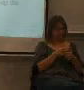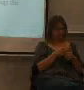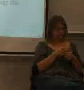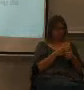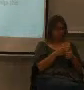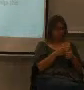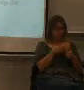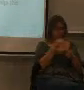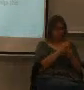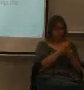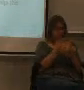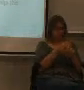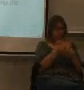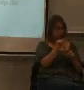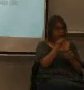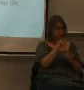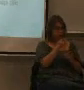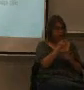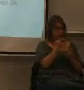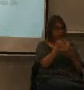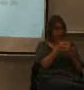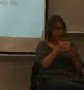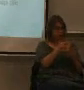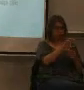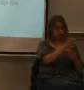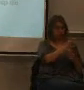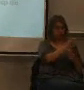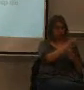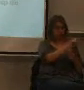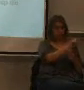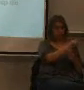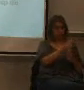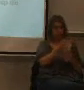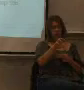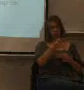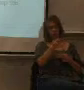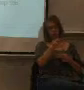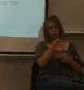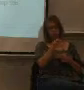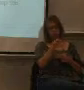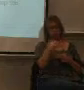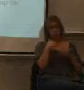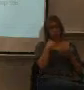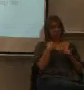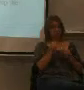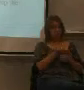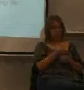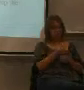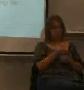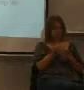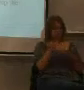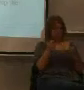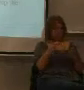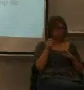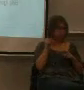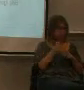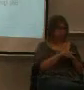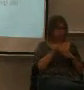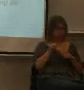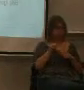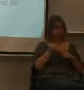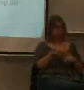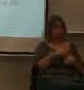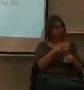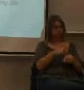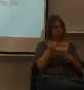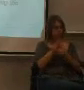an exposure to a toxin can be either acute or chronic, that you can have a big pulse of it, or you can have long-term